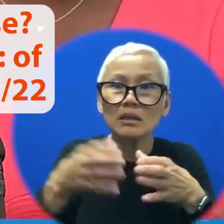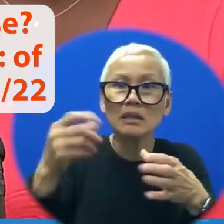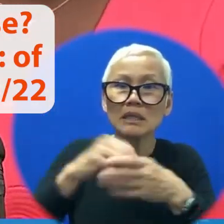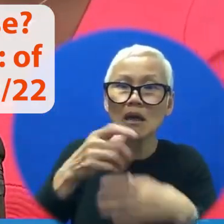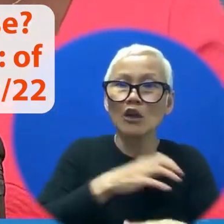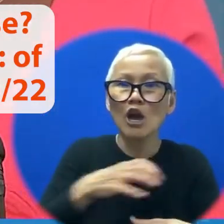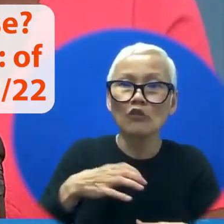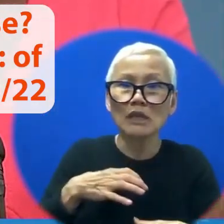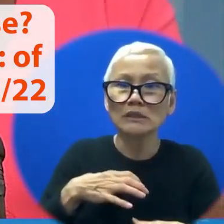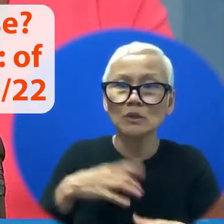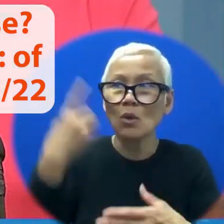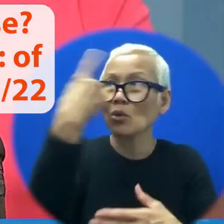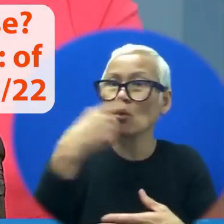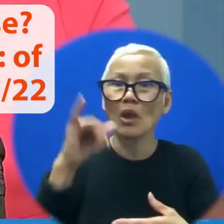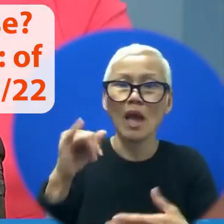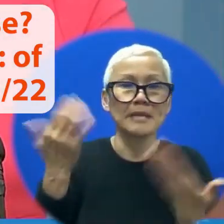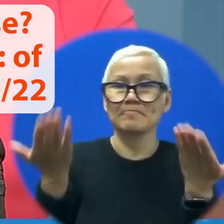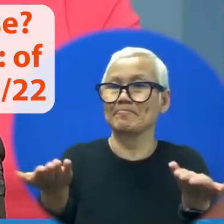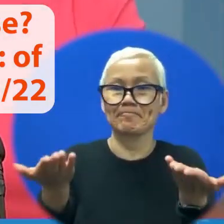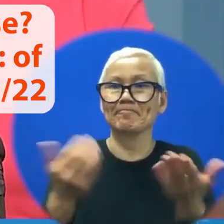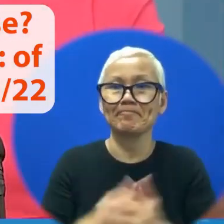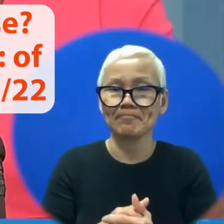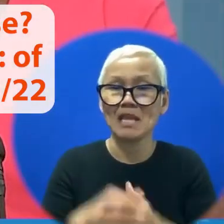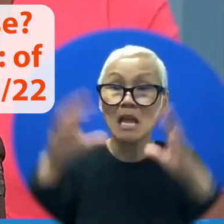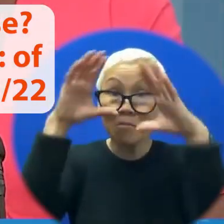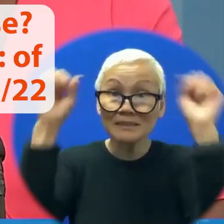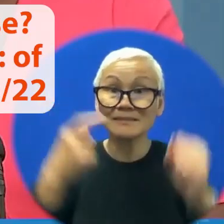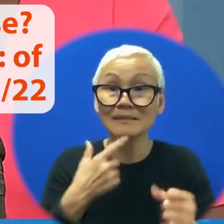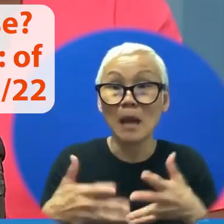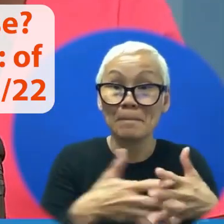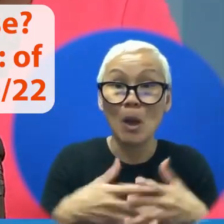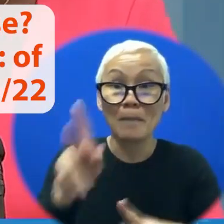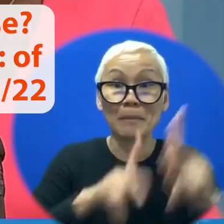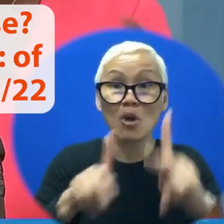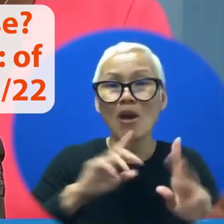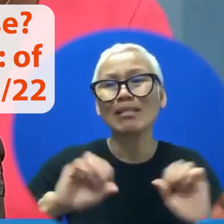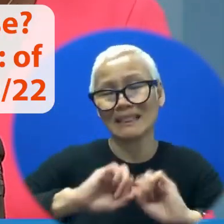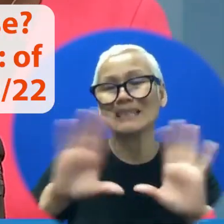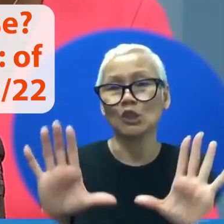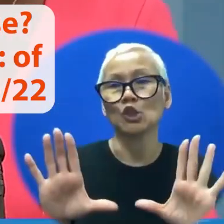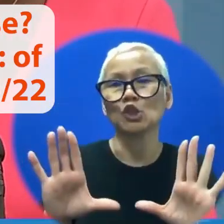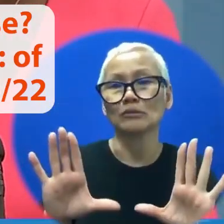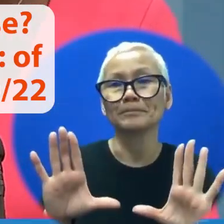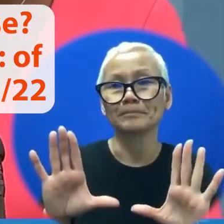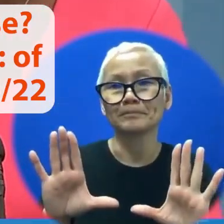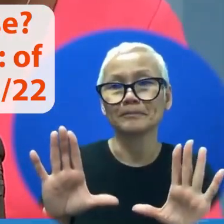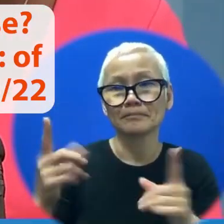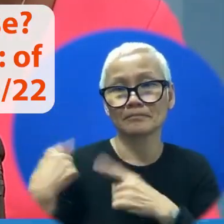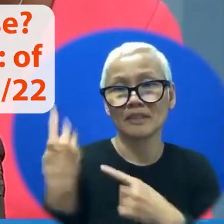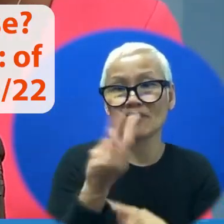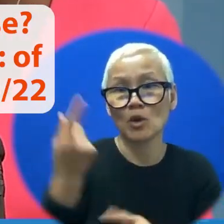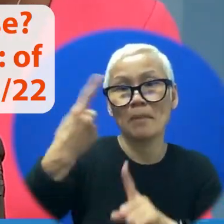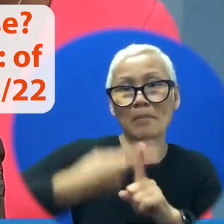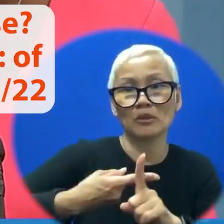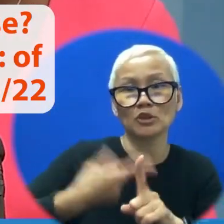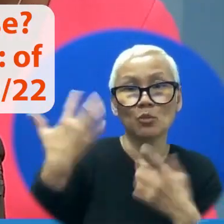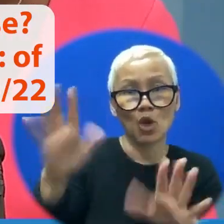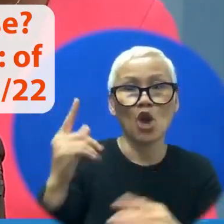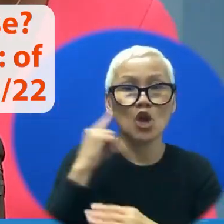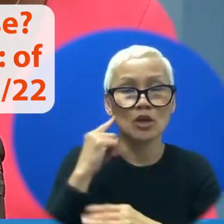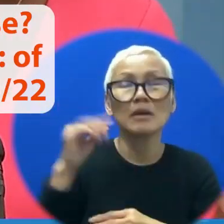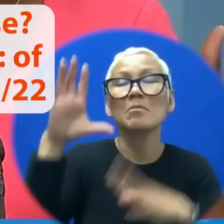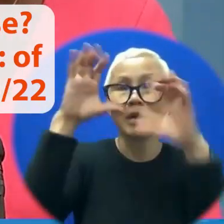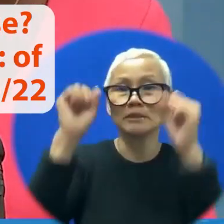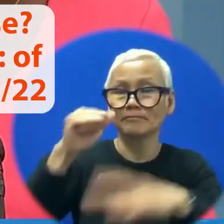like. I think what the president was trying to say is that the American people made themselves very clear. The last couple of months, you've